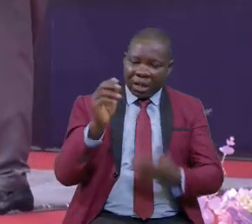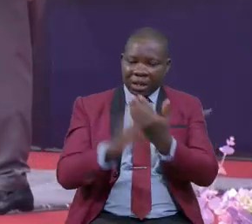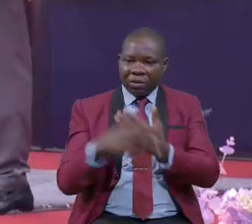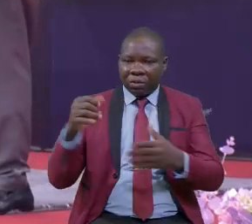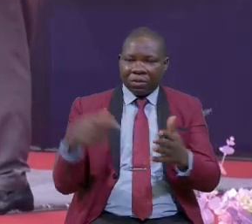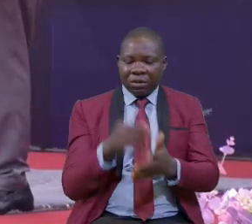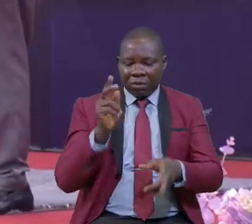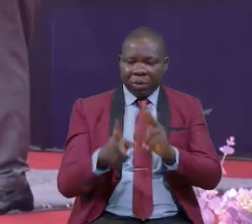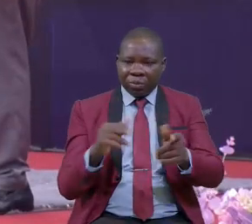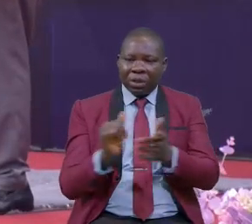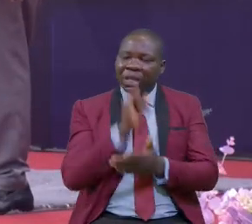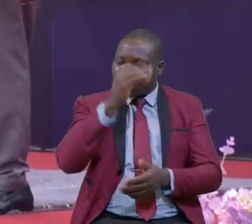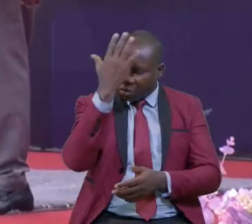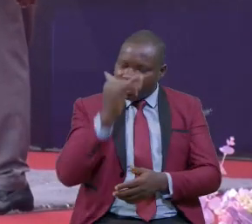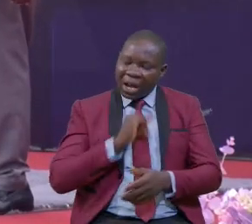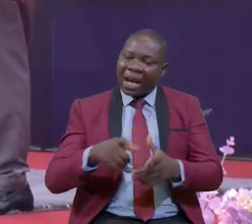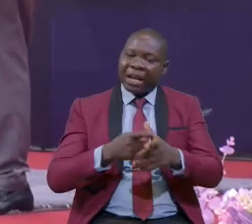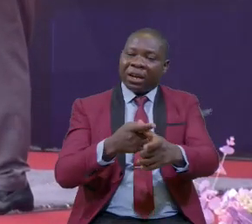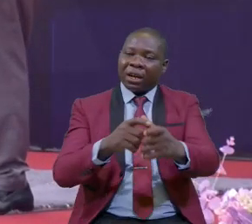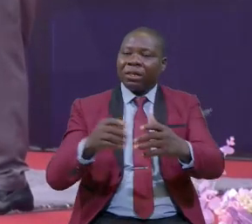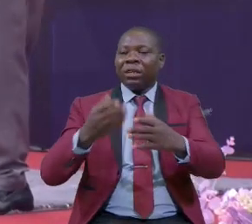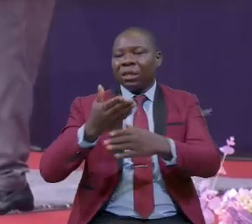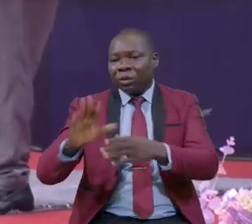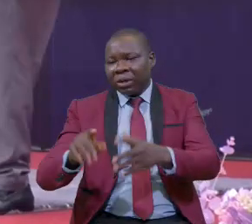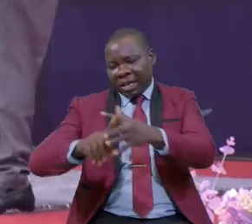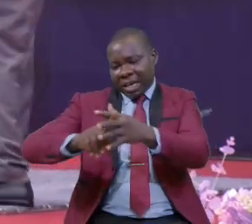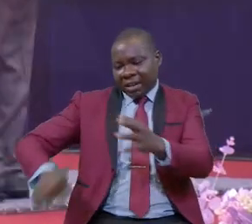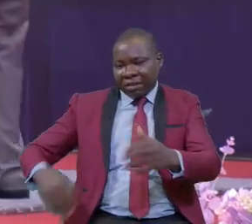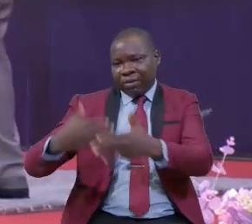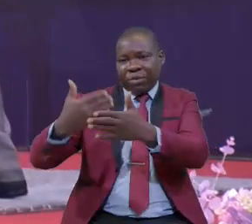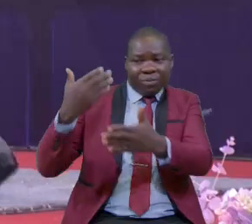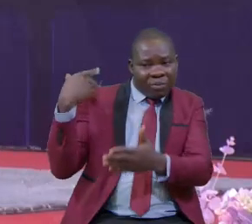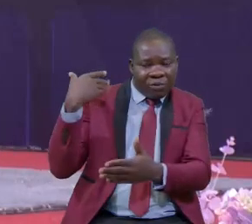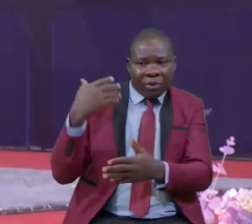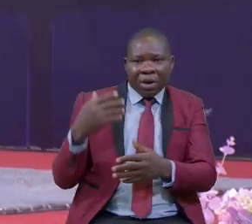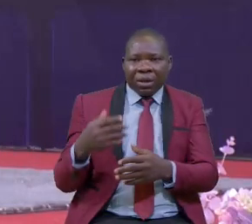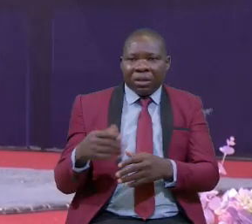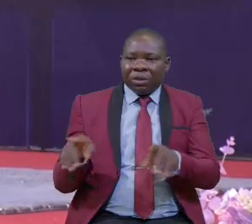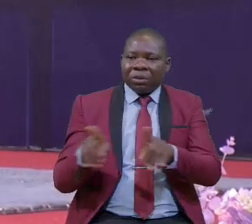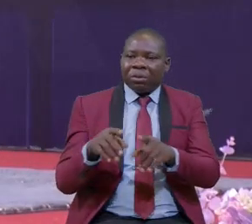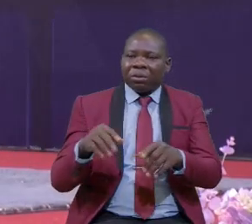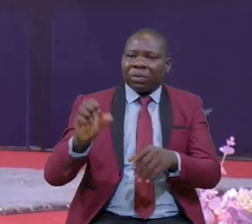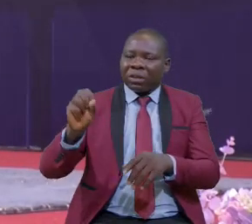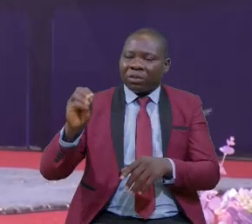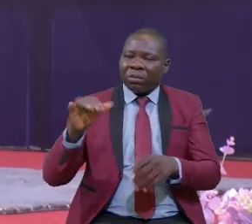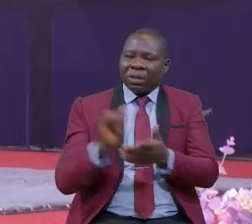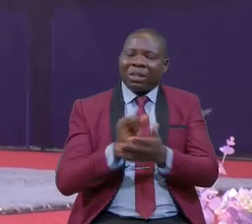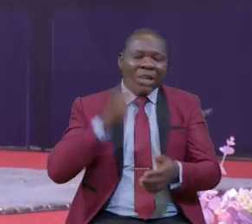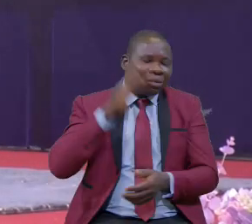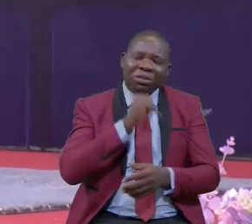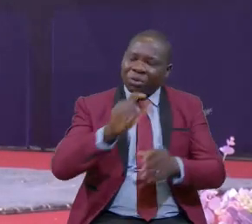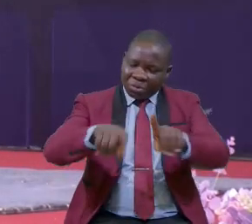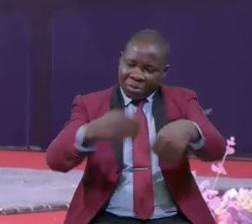the spokesmen and the key leaders in this environment? So I couldn't go and, you know, bend to them and worship